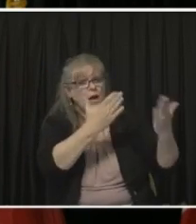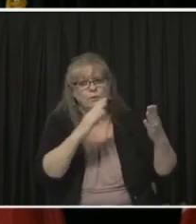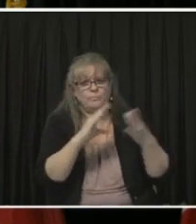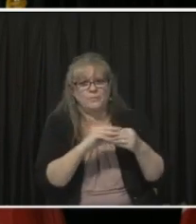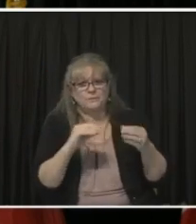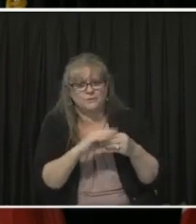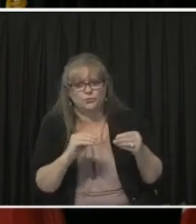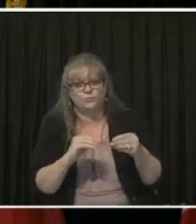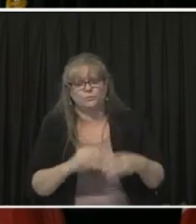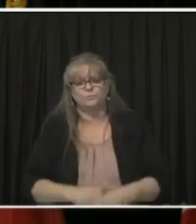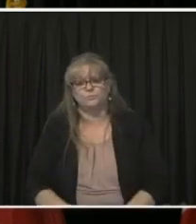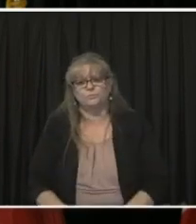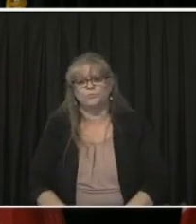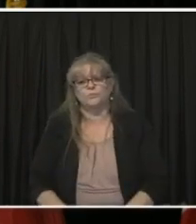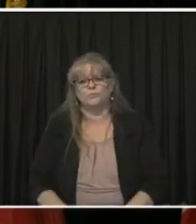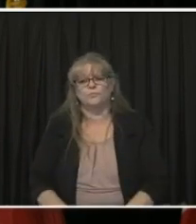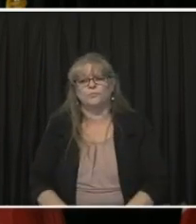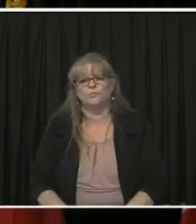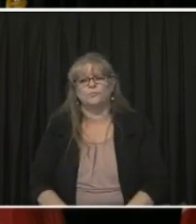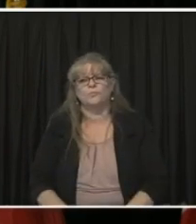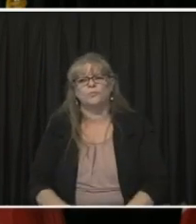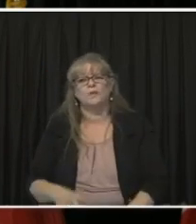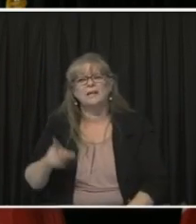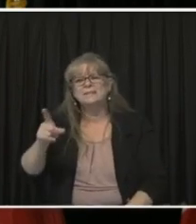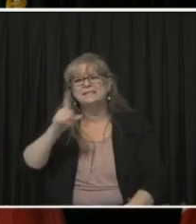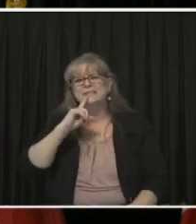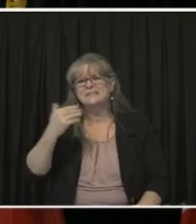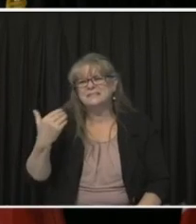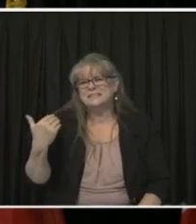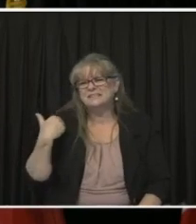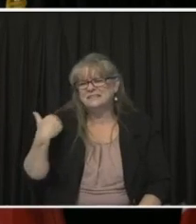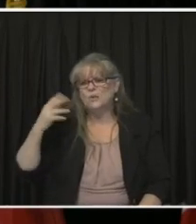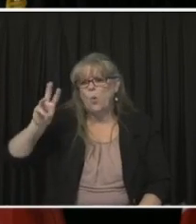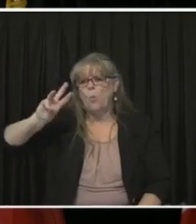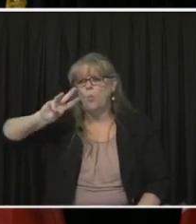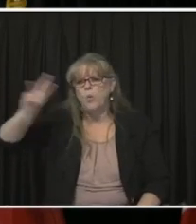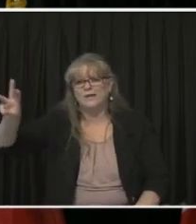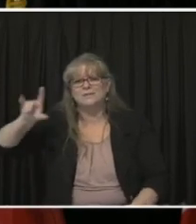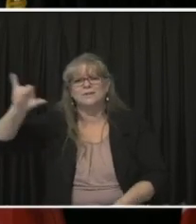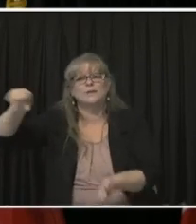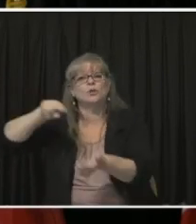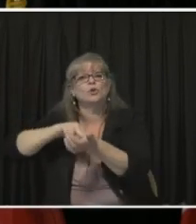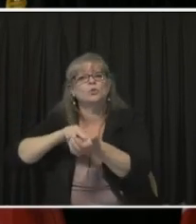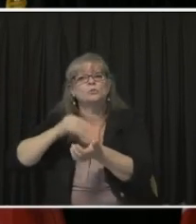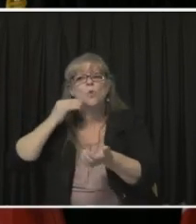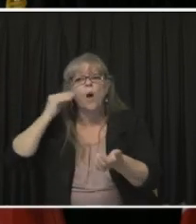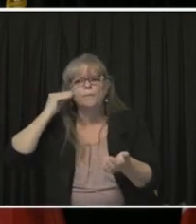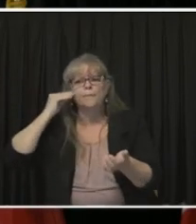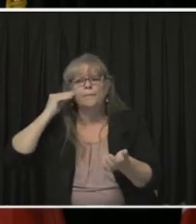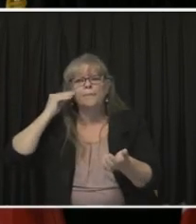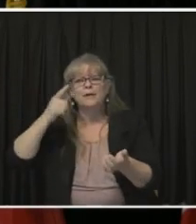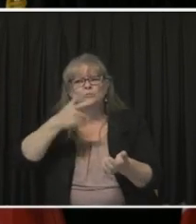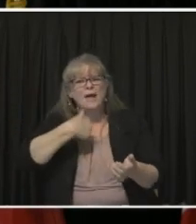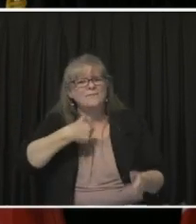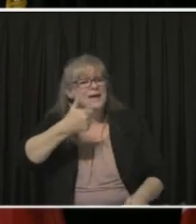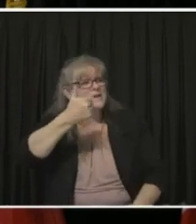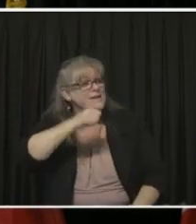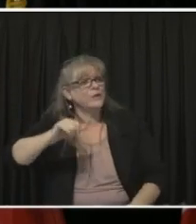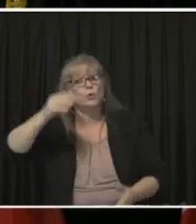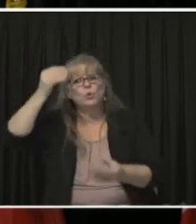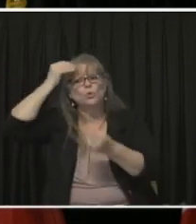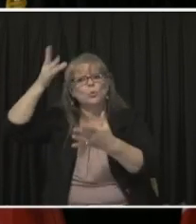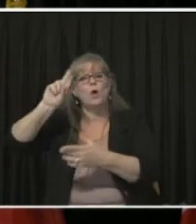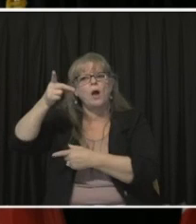Governors Coalition and nursing homes. First, with the coalition, can you give us an update? And are the governors of the Western states